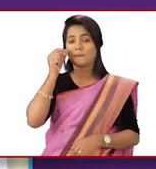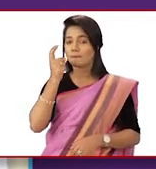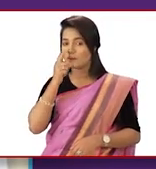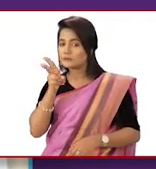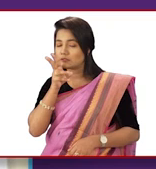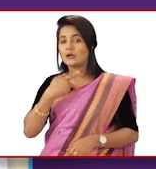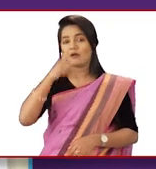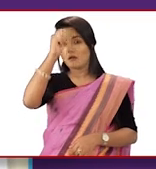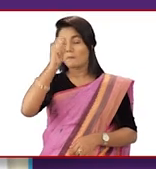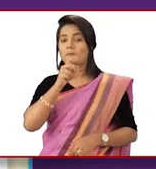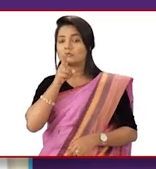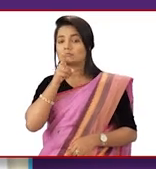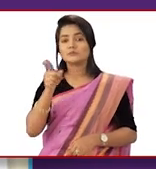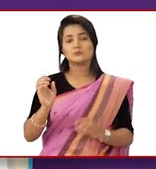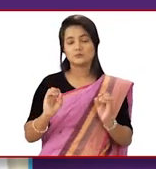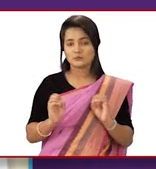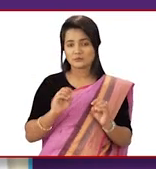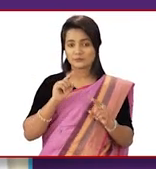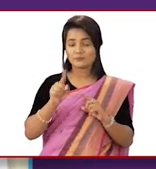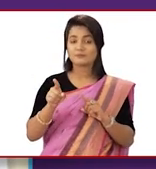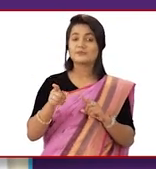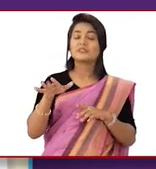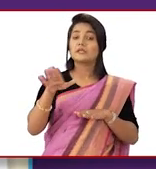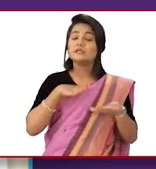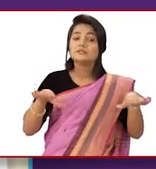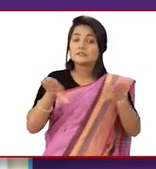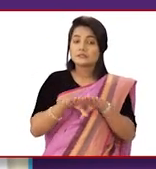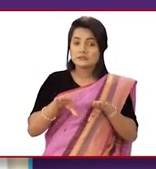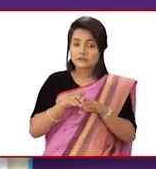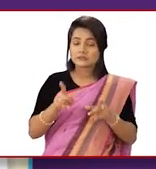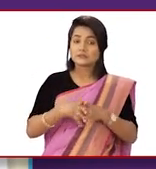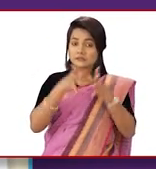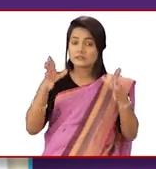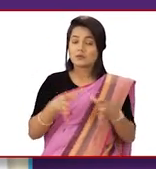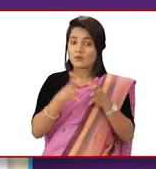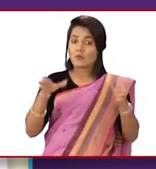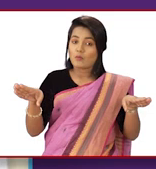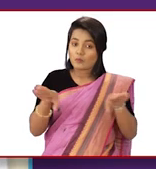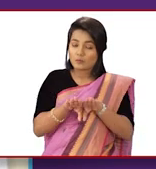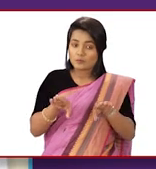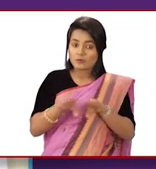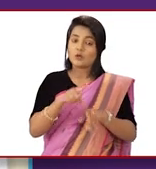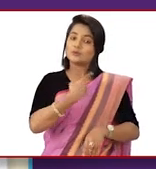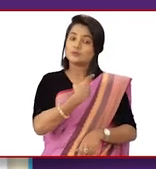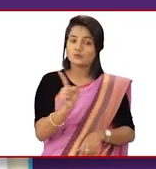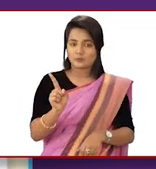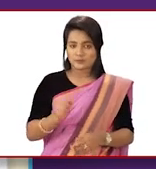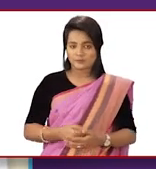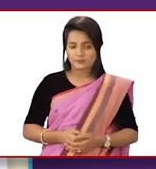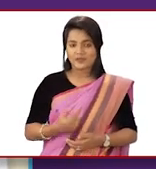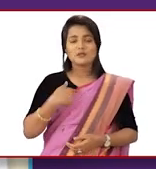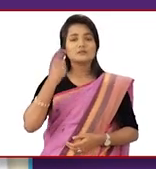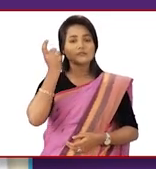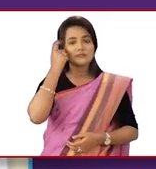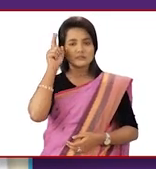my wife. And I think a fairer world, a more equal world, is fair for everyone. I